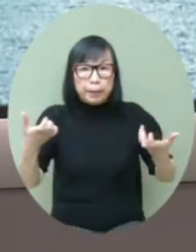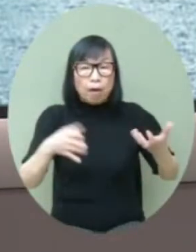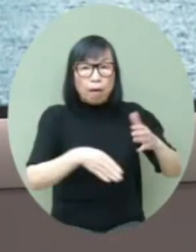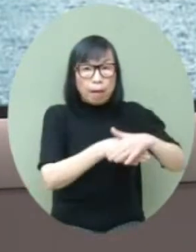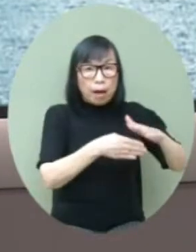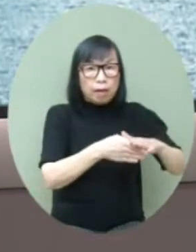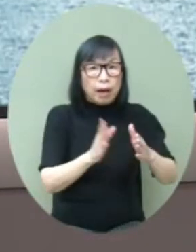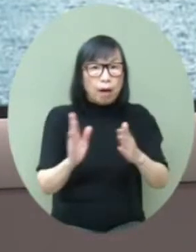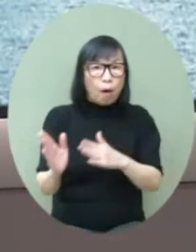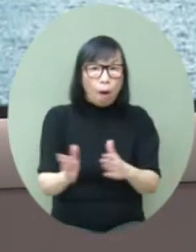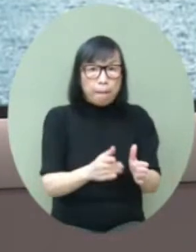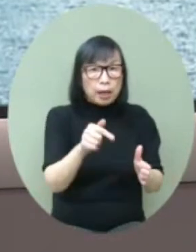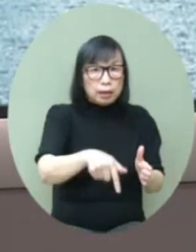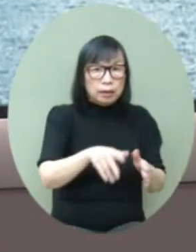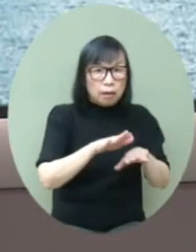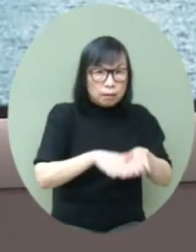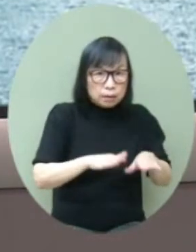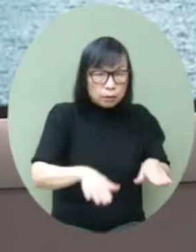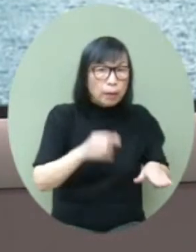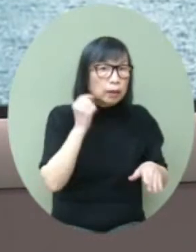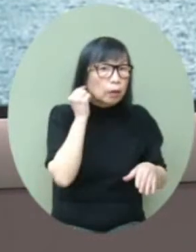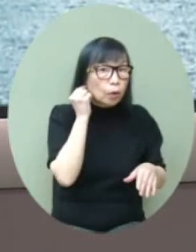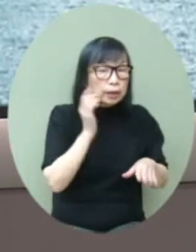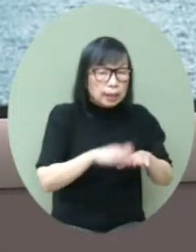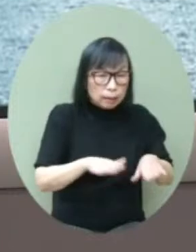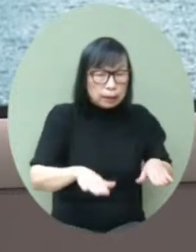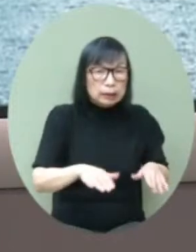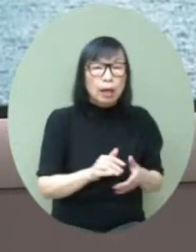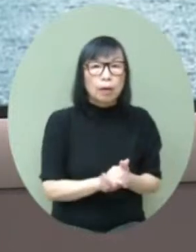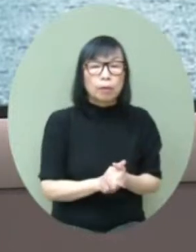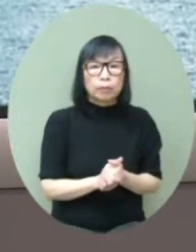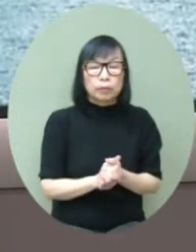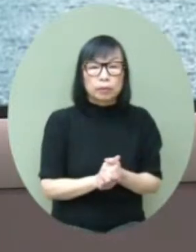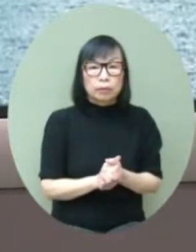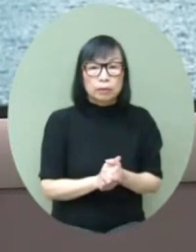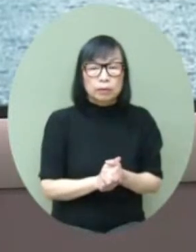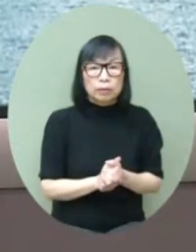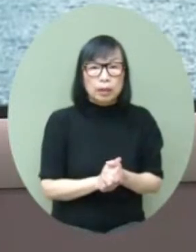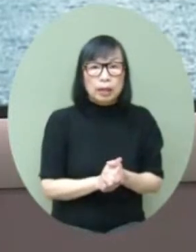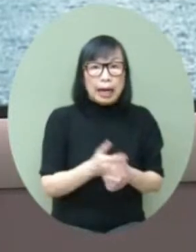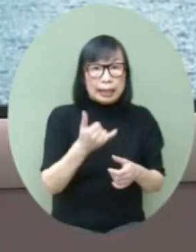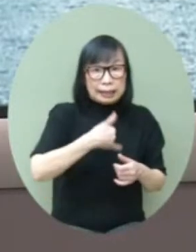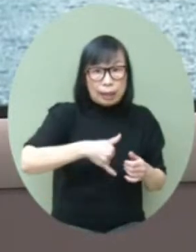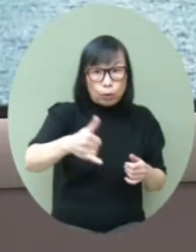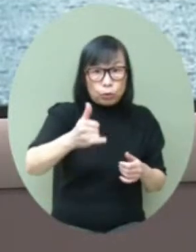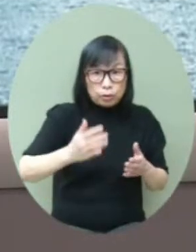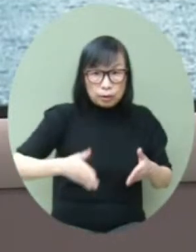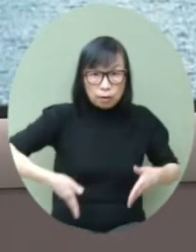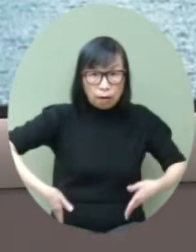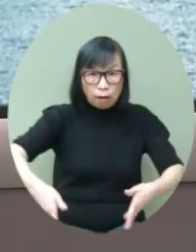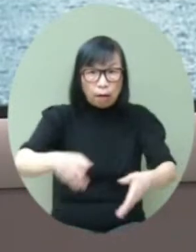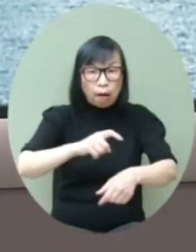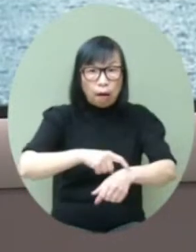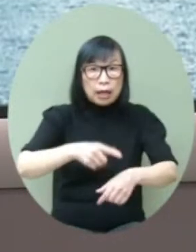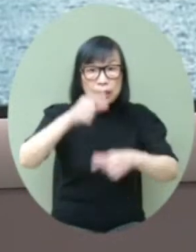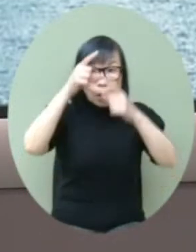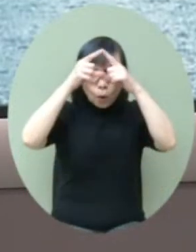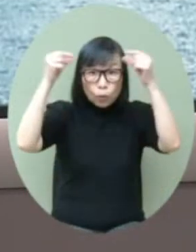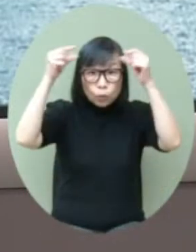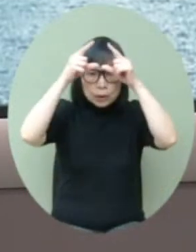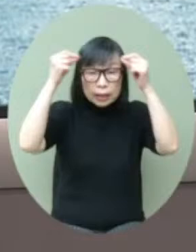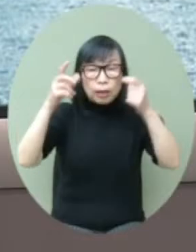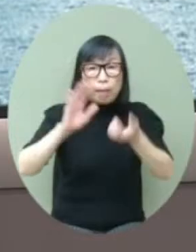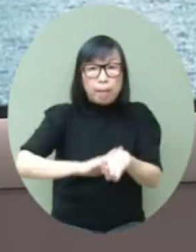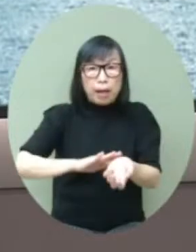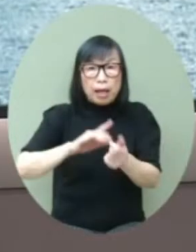at the PPE and settled the girl back into the cubicle. When the girl was wandering into